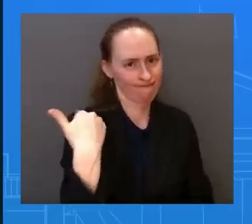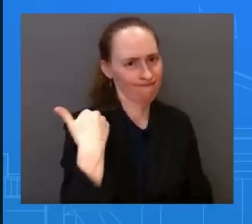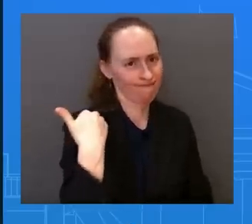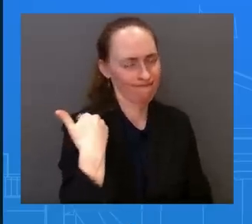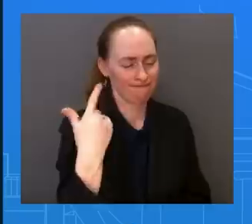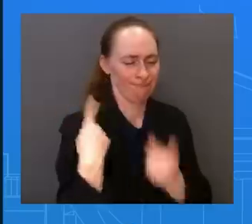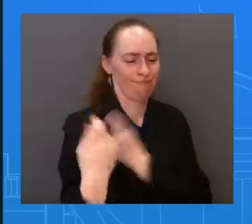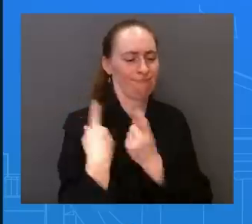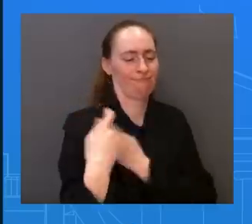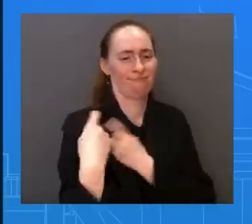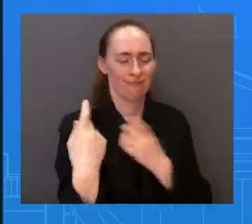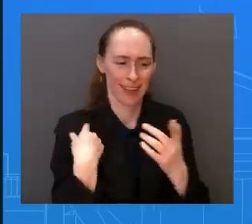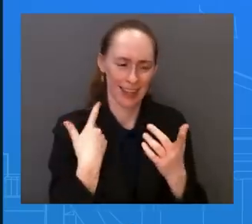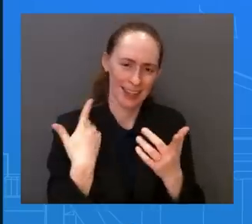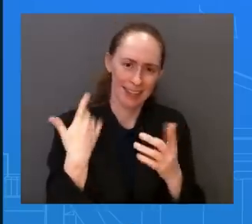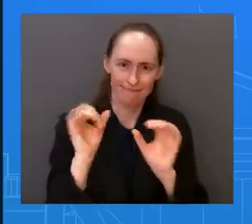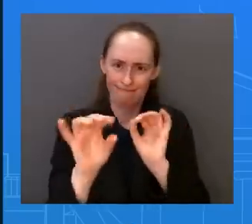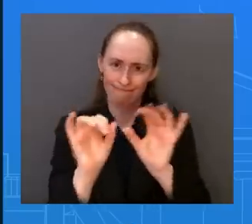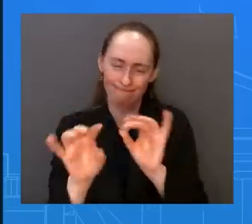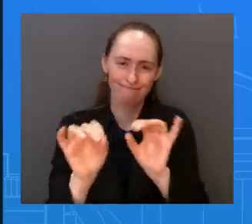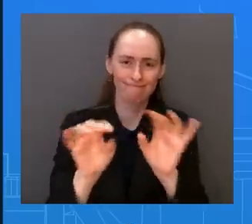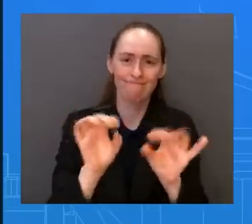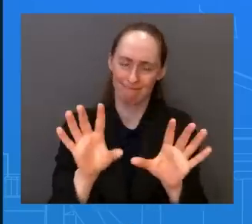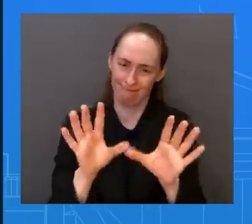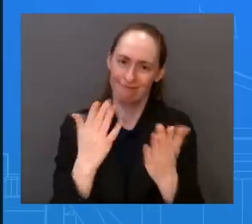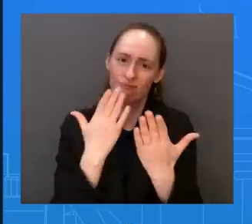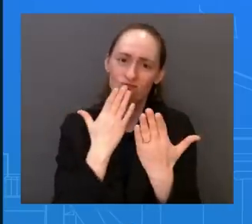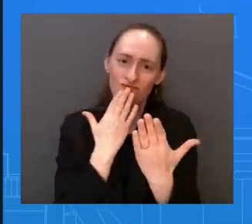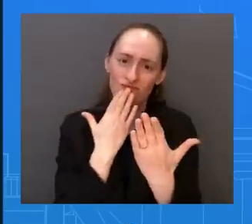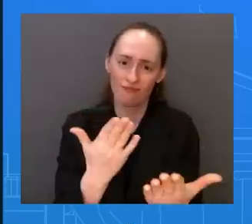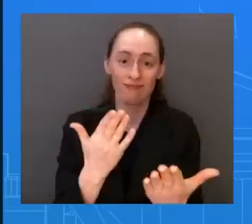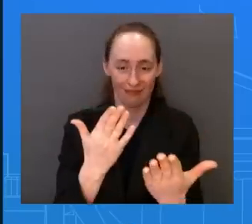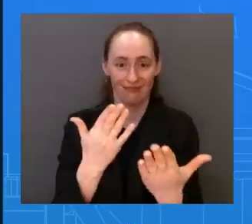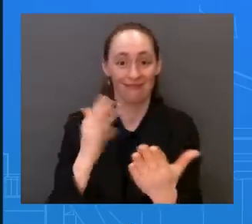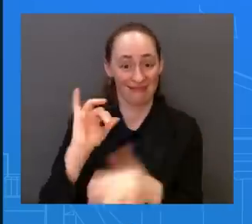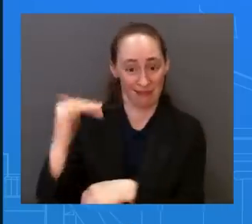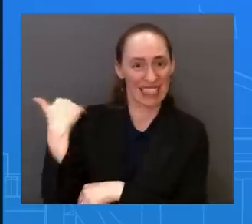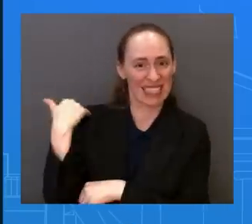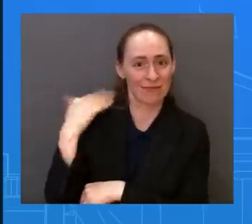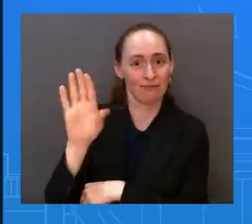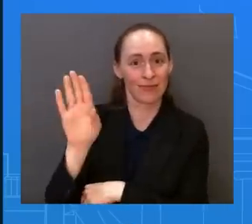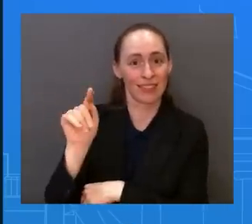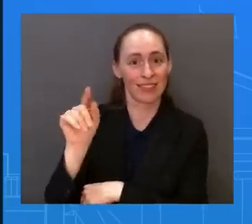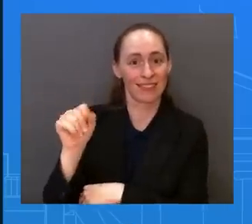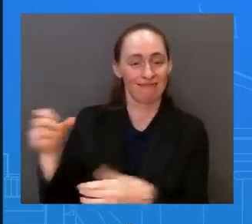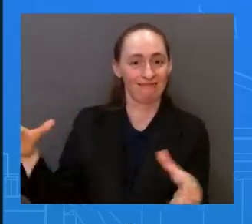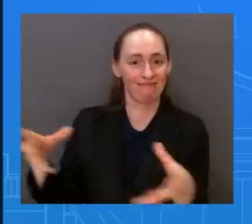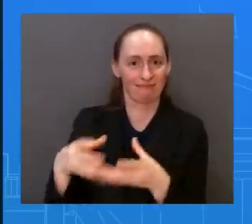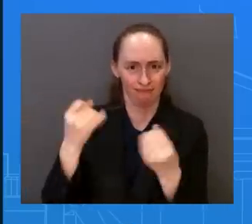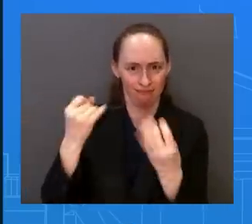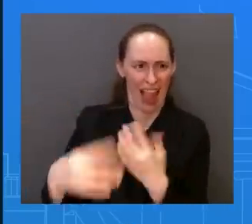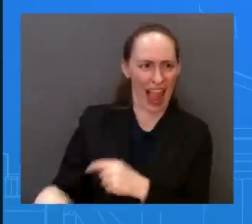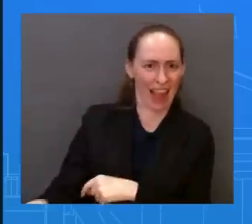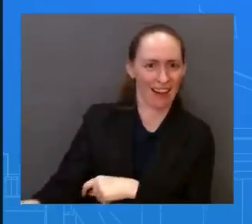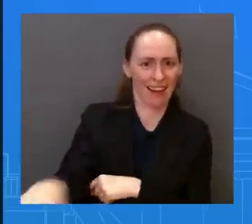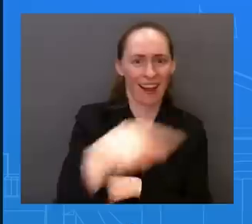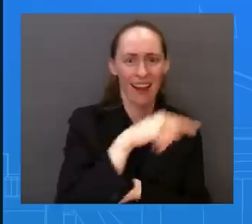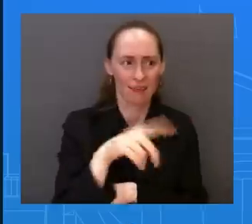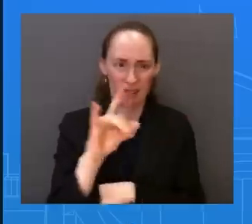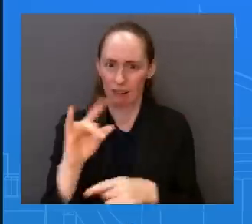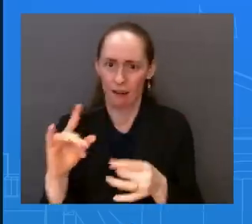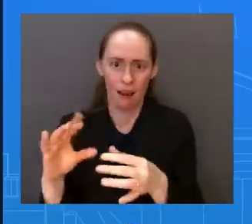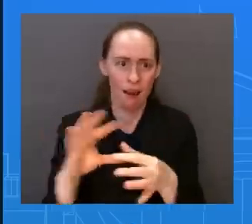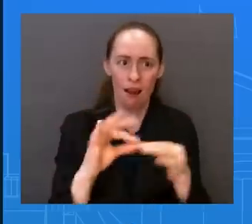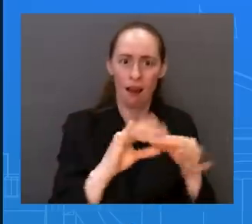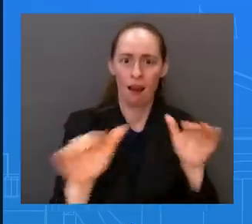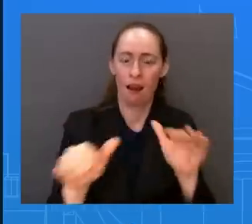really appreciated how many of you reported at the precipitous decline in viewership when BTS moved out of the